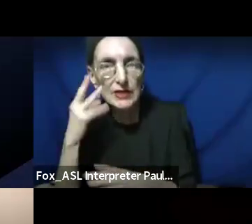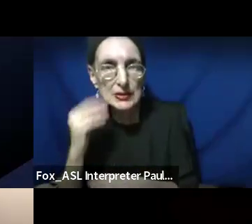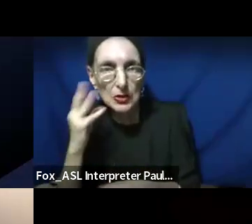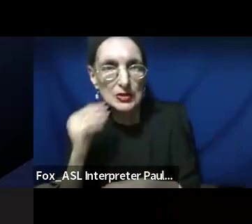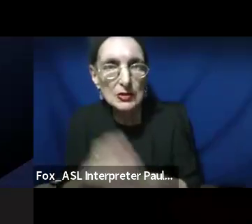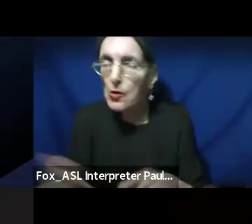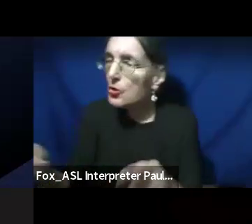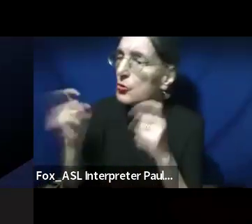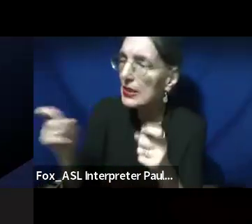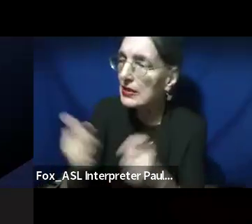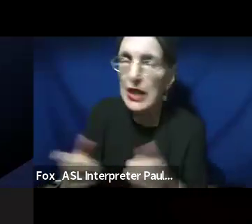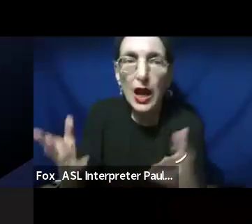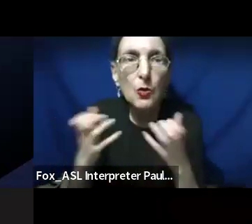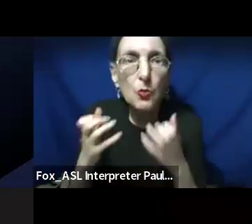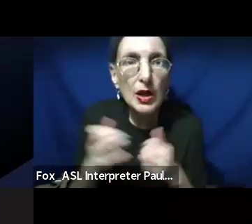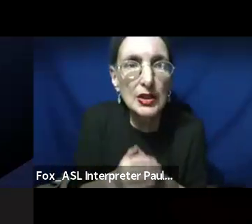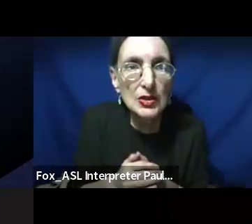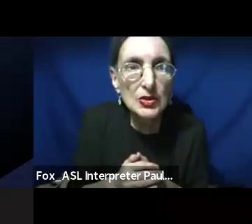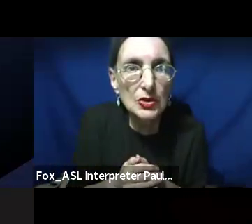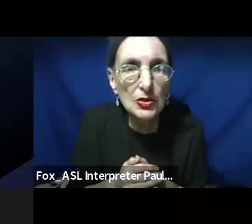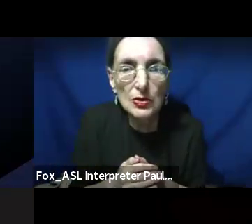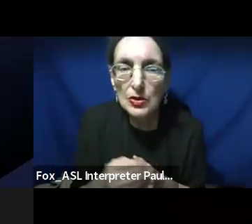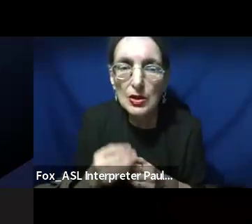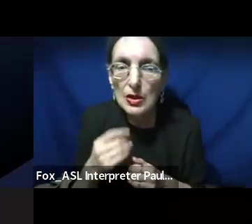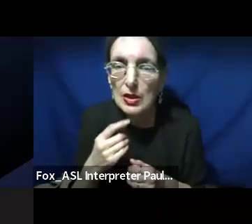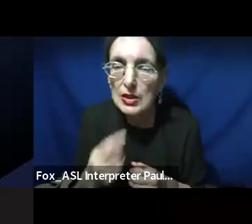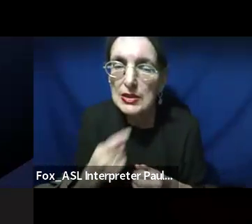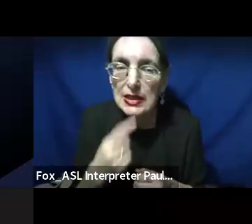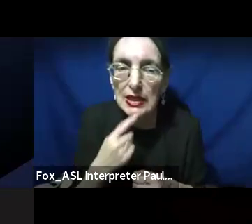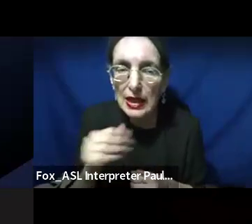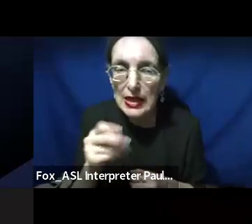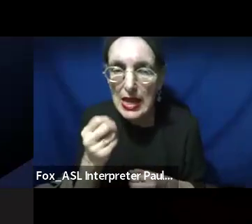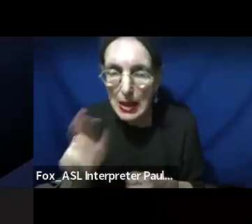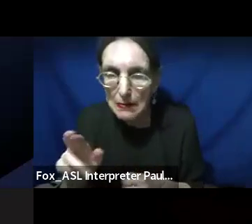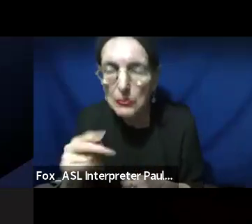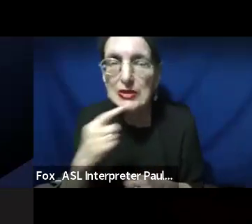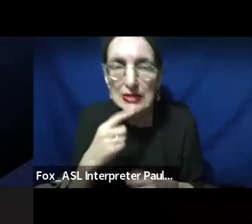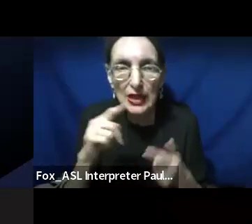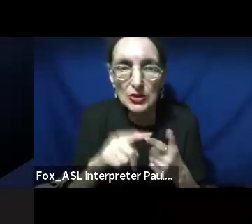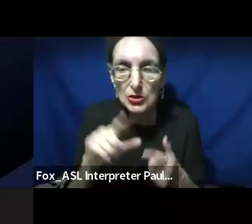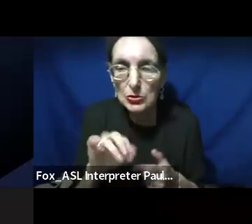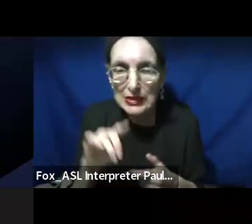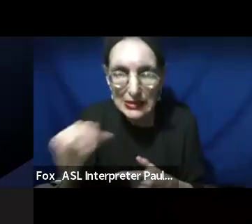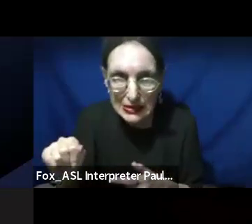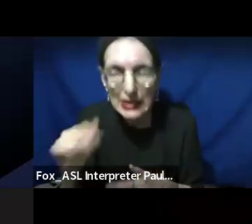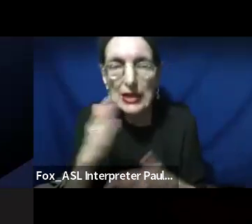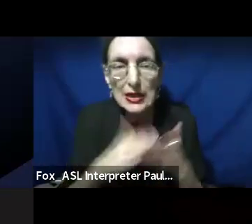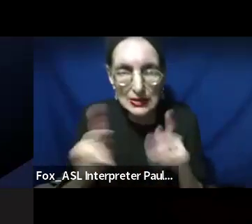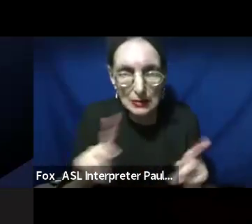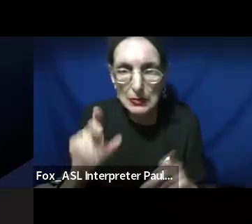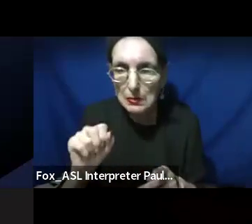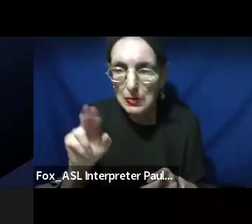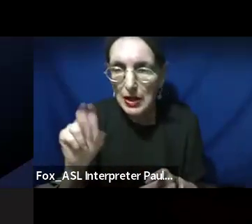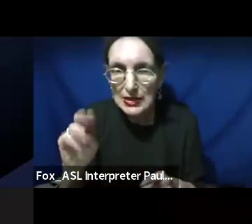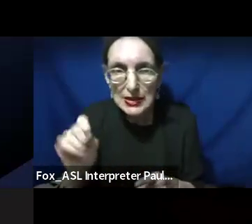Quickly, I just wanted to read that Amber said that to Linda, that some folks in Sudbury are working with DCR on developing an access point to